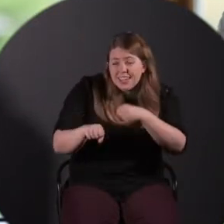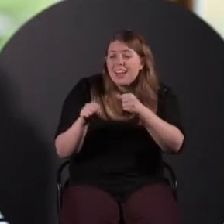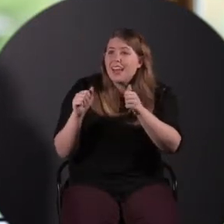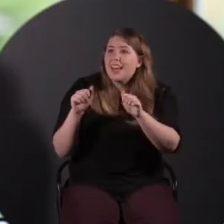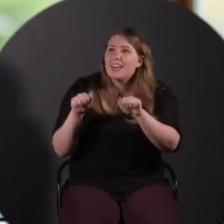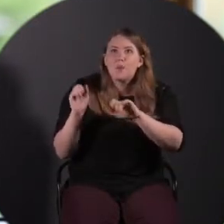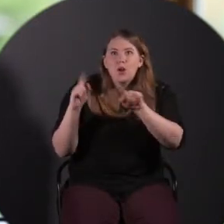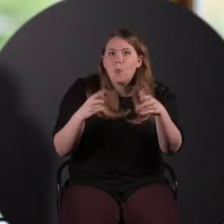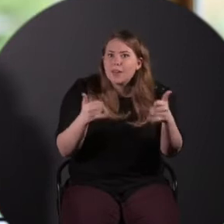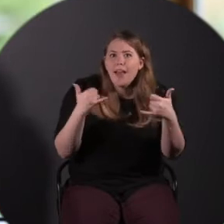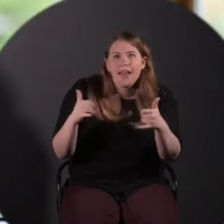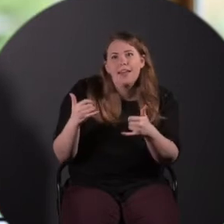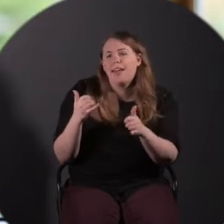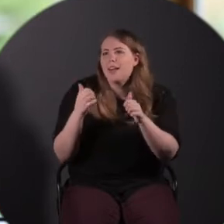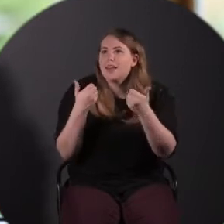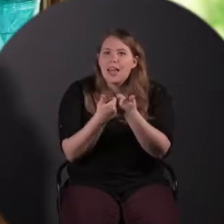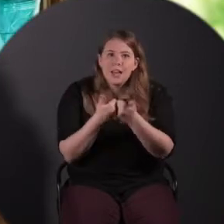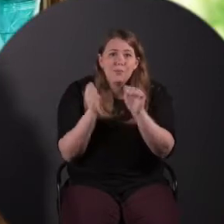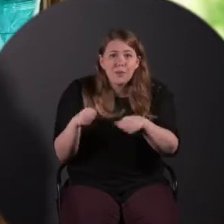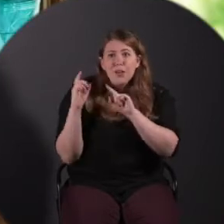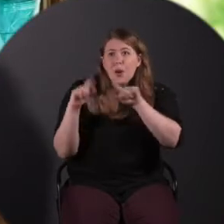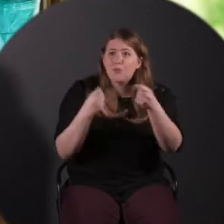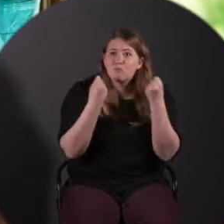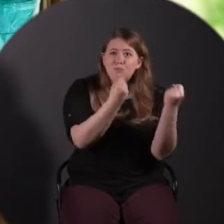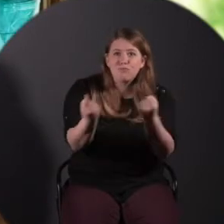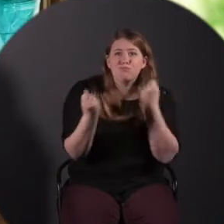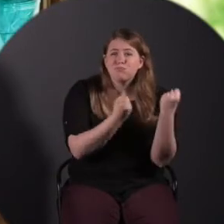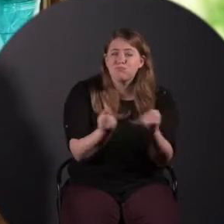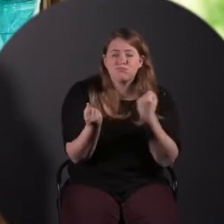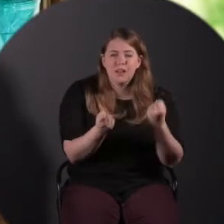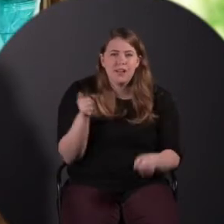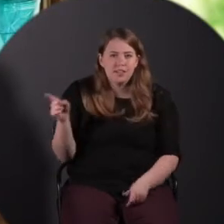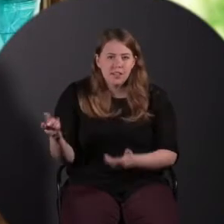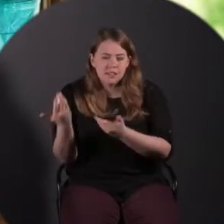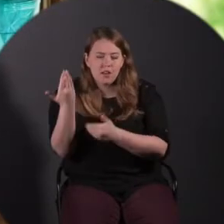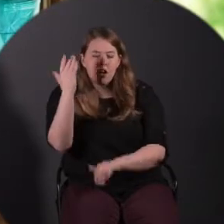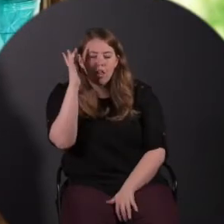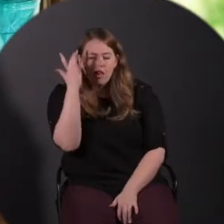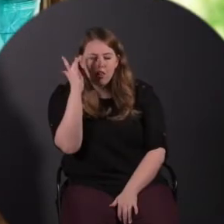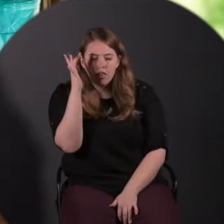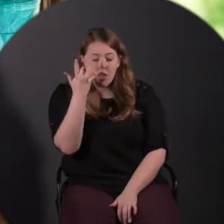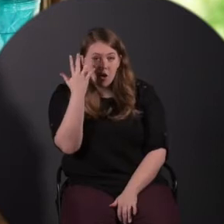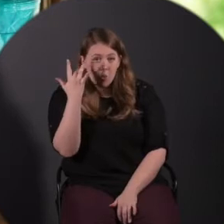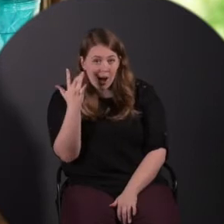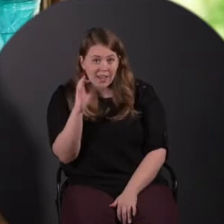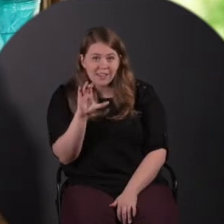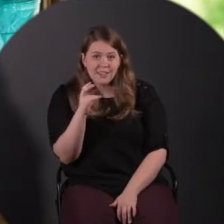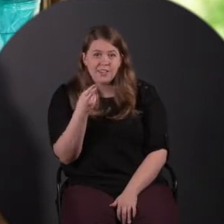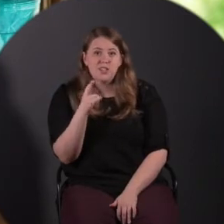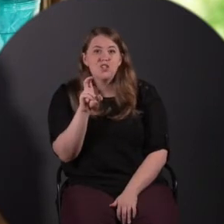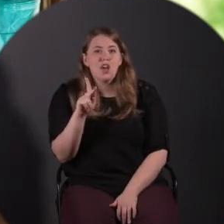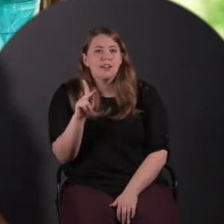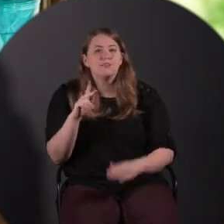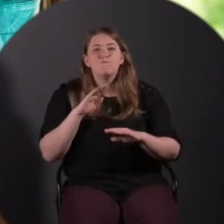play pickleball? Chuck, can we take a drive? And it annoys him because, quite honestly, Chuck would be just fine to sit at home